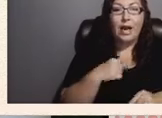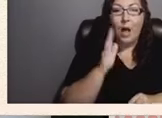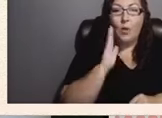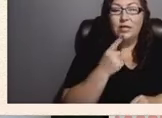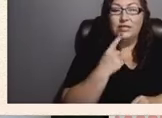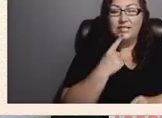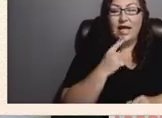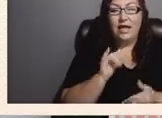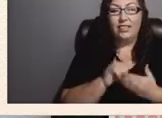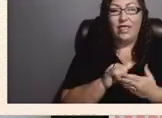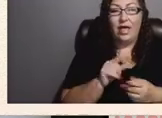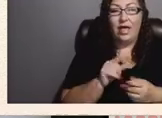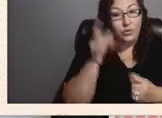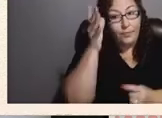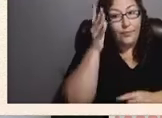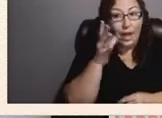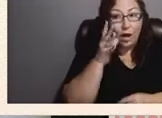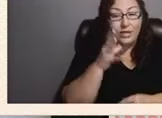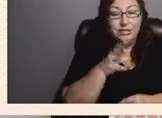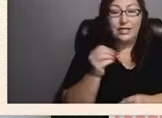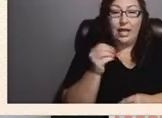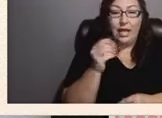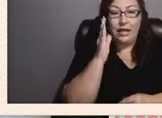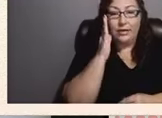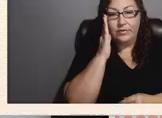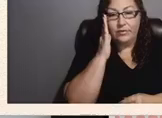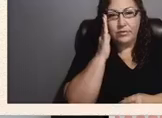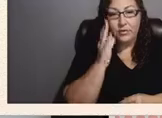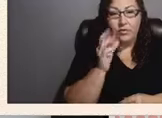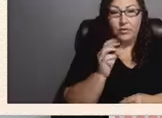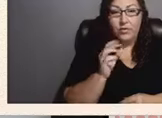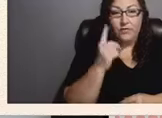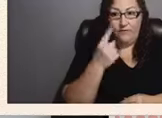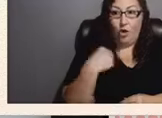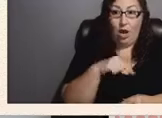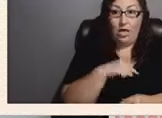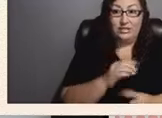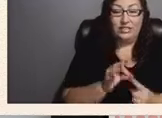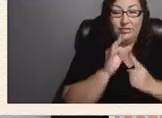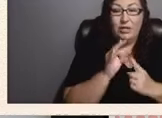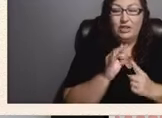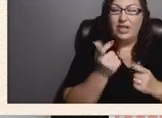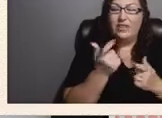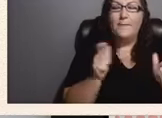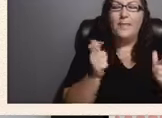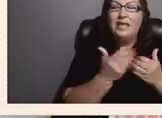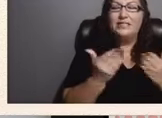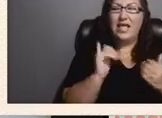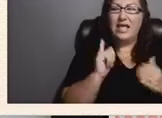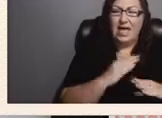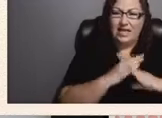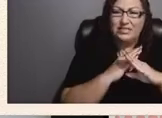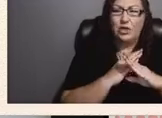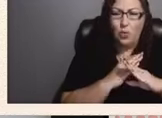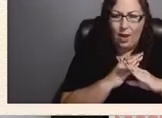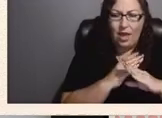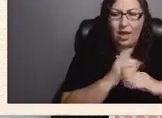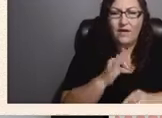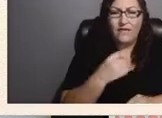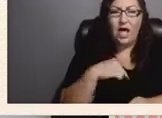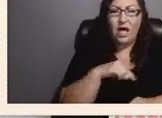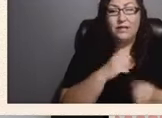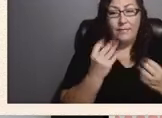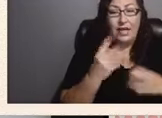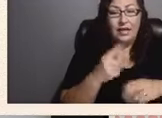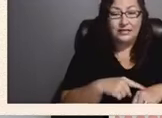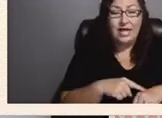to parents and for us especially, the biggest thing that gets in the way of us many times